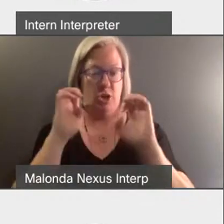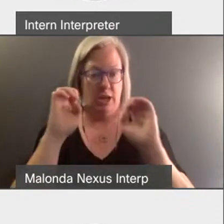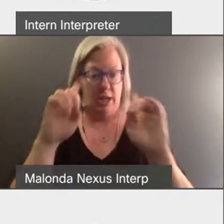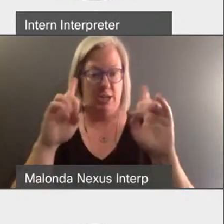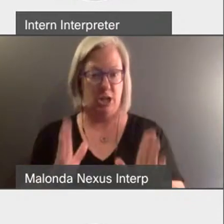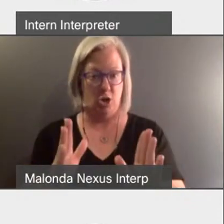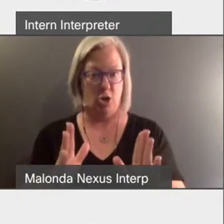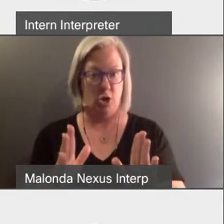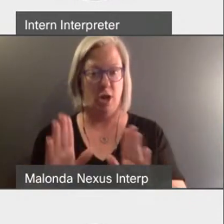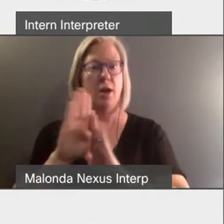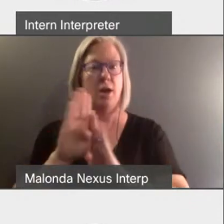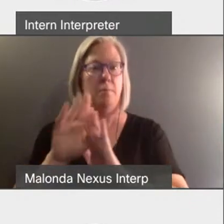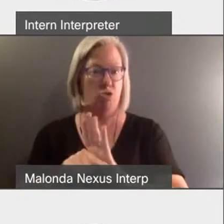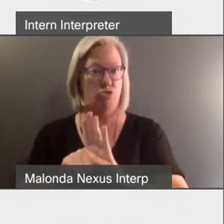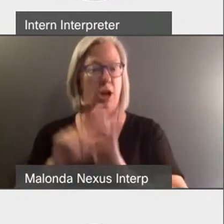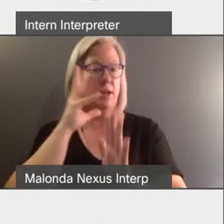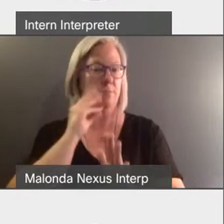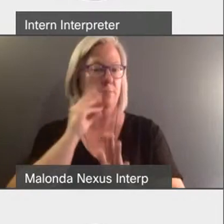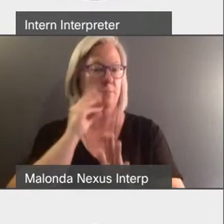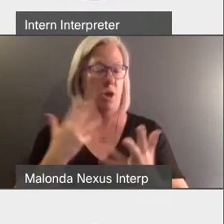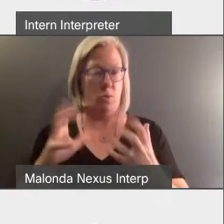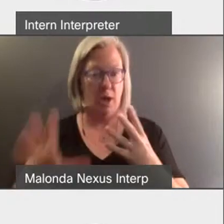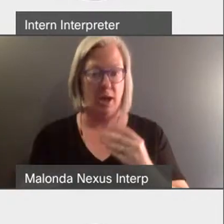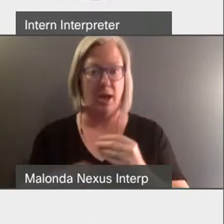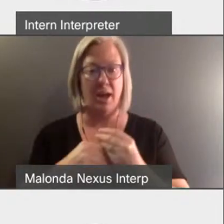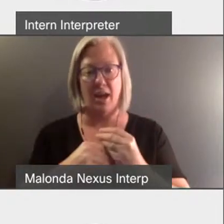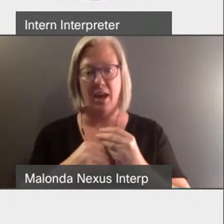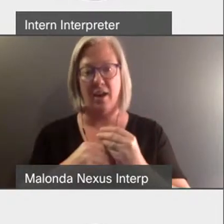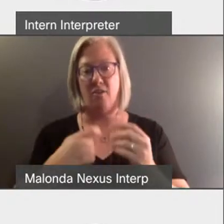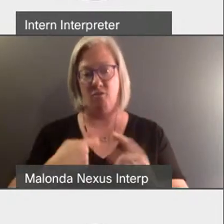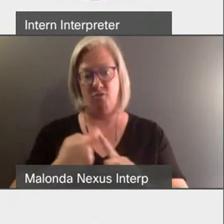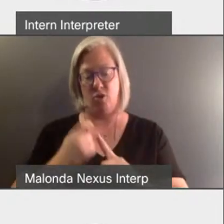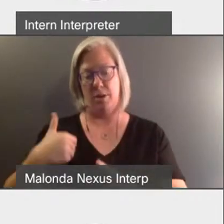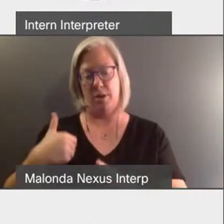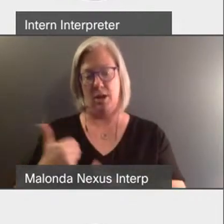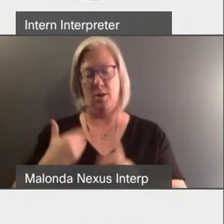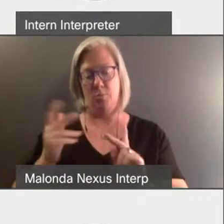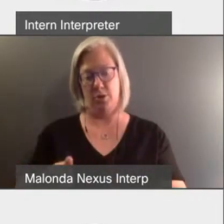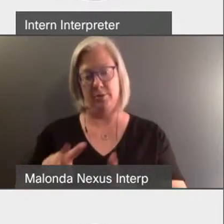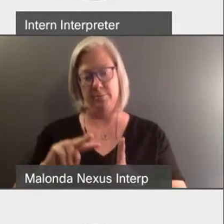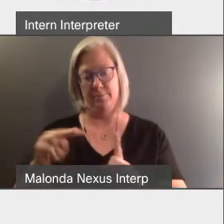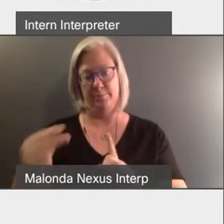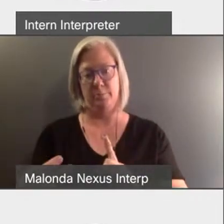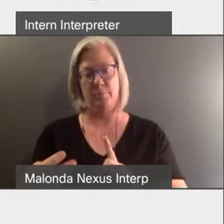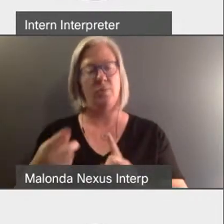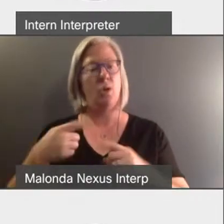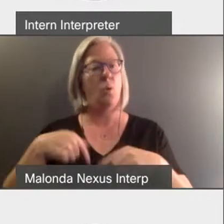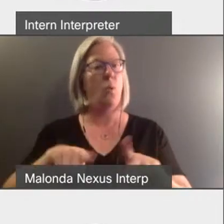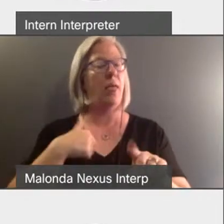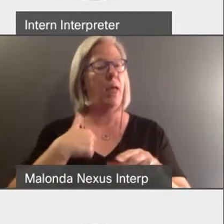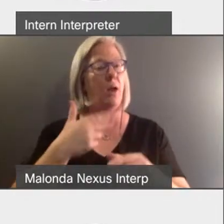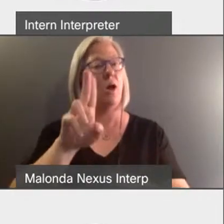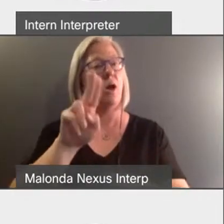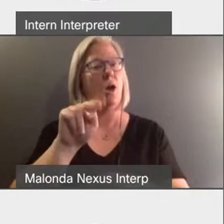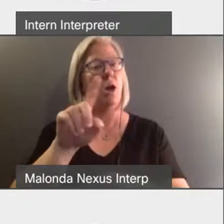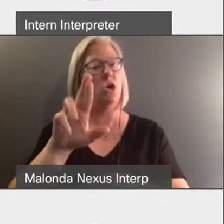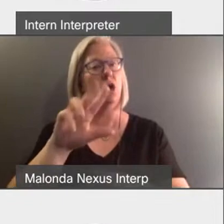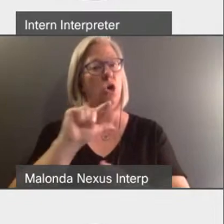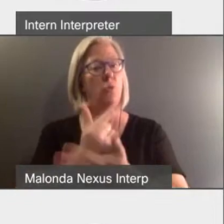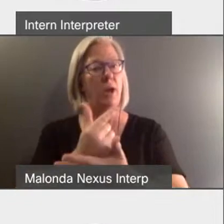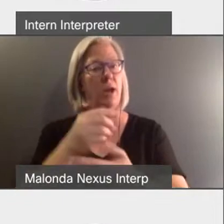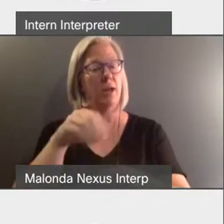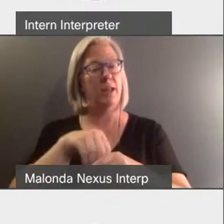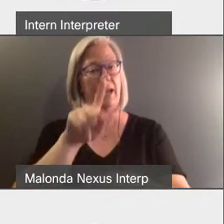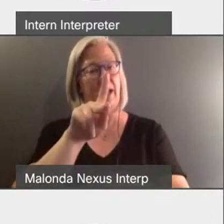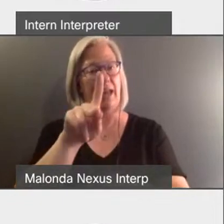the background and the experience that I want to add to perspective from a young age. While I was an undergraduate at K-State, I became very